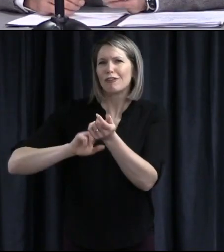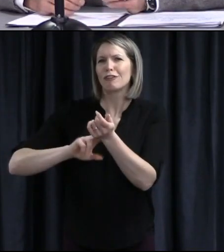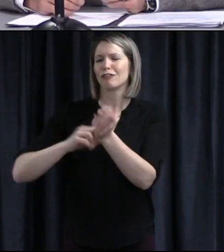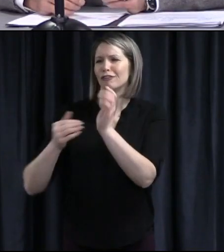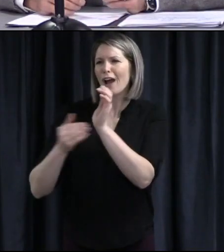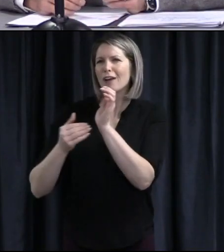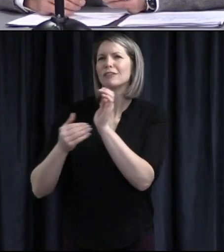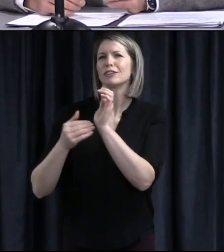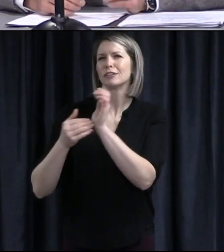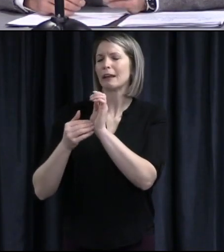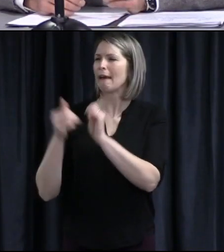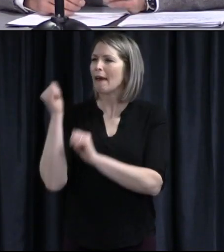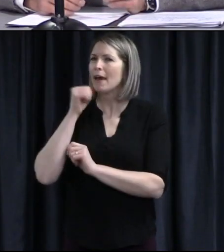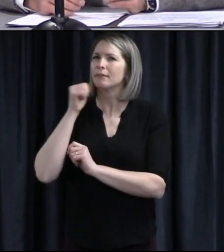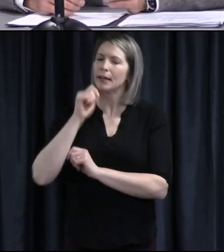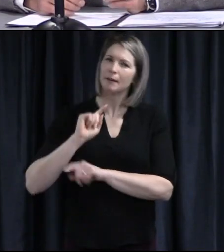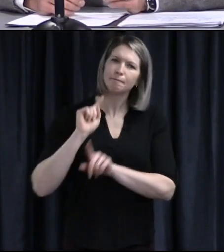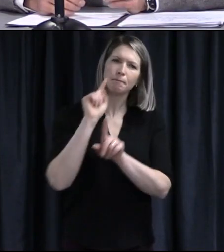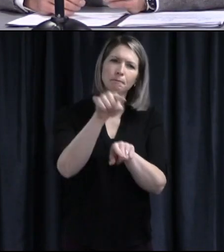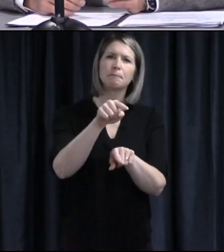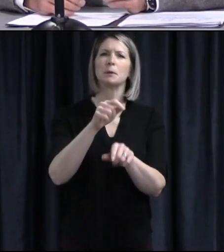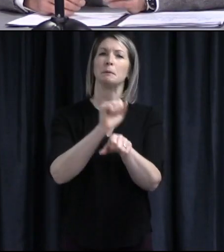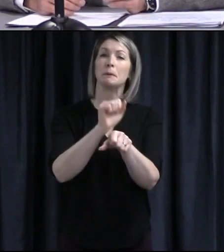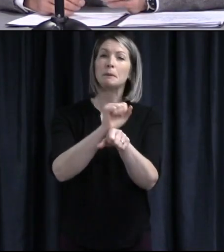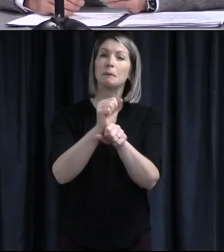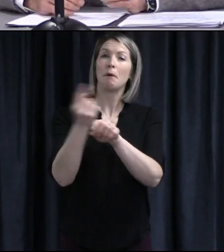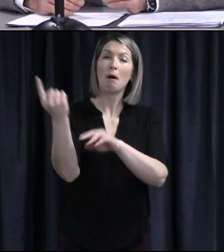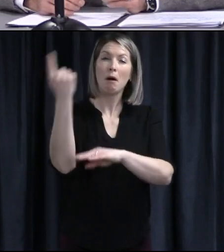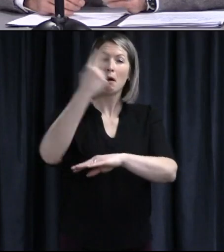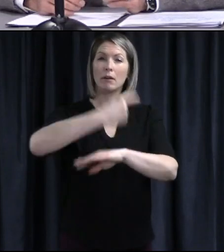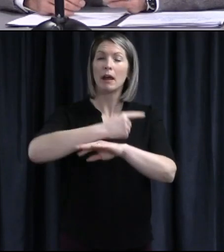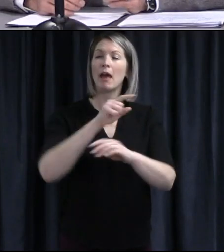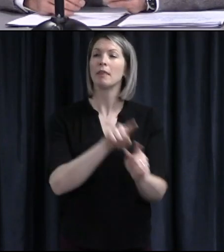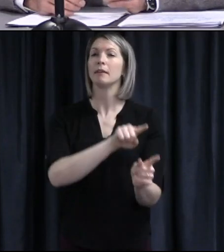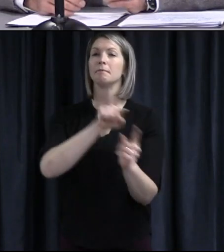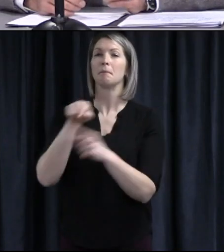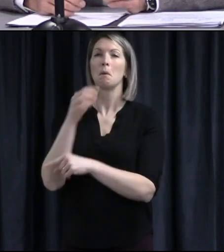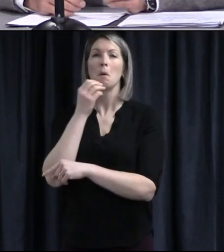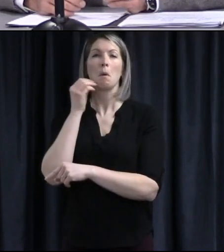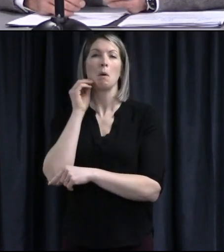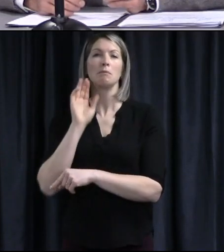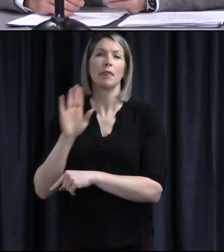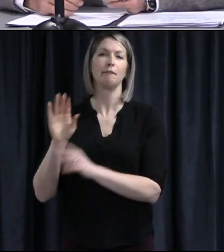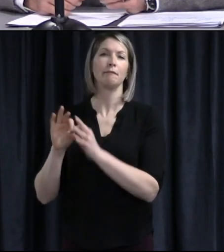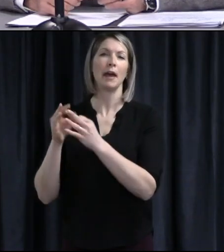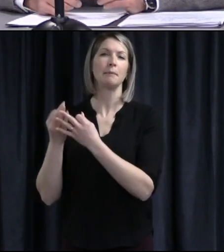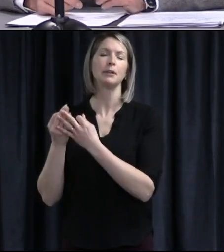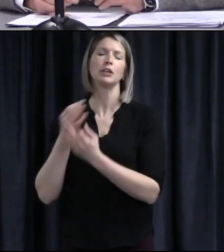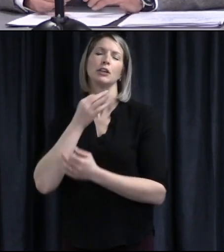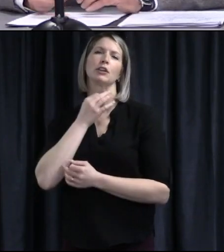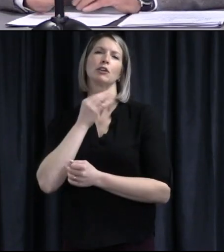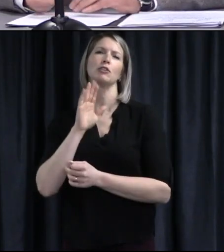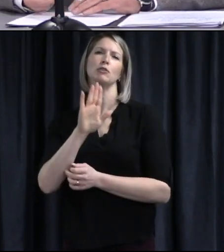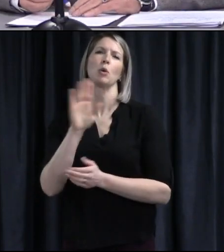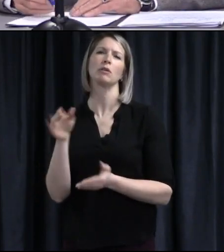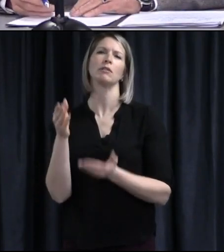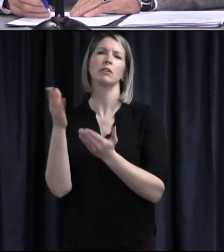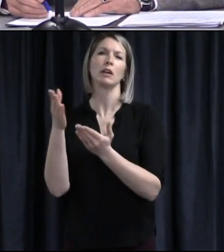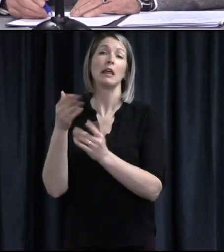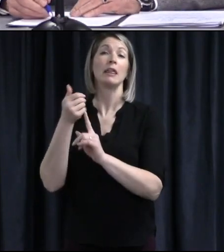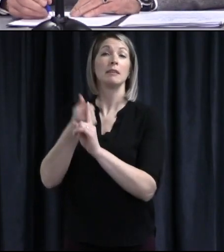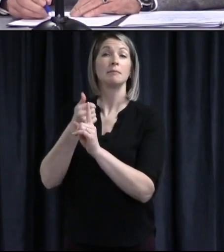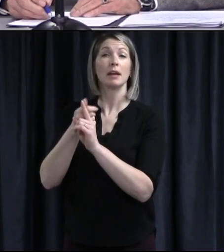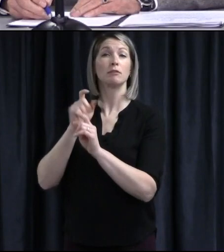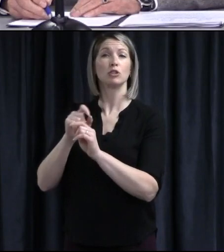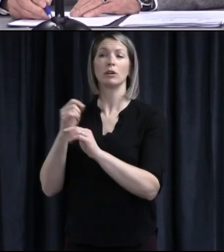every day, put in the shift, and then go home to their families. What would your advice be for them in terms of self-quarantining? Should they